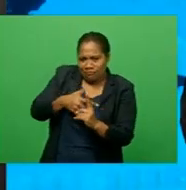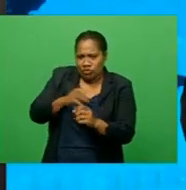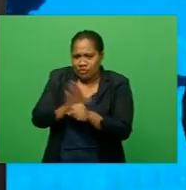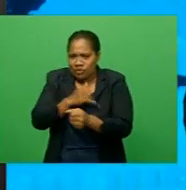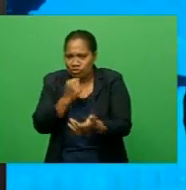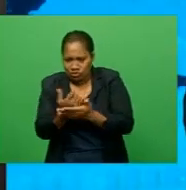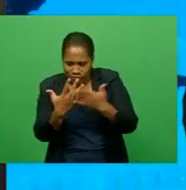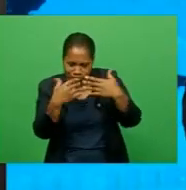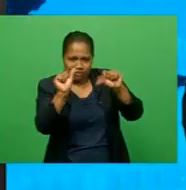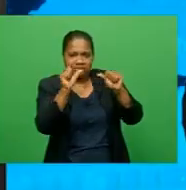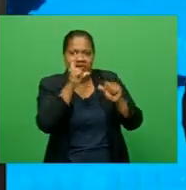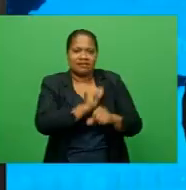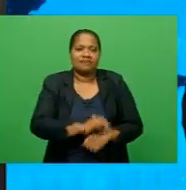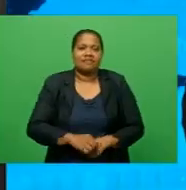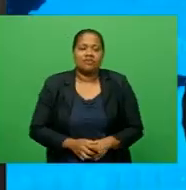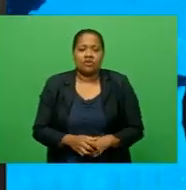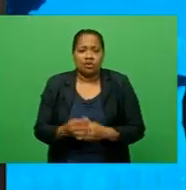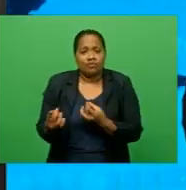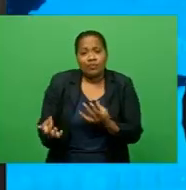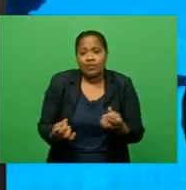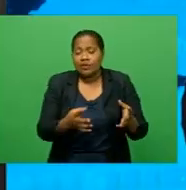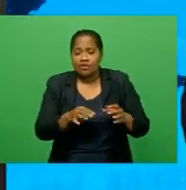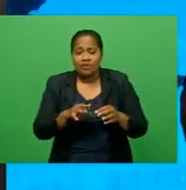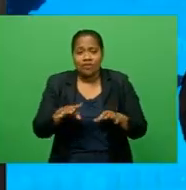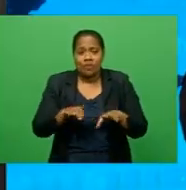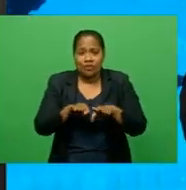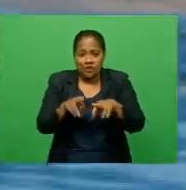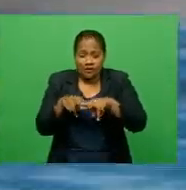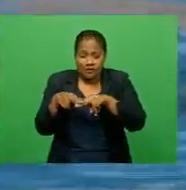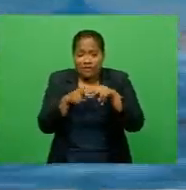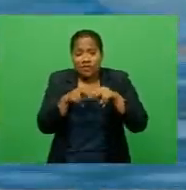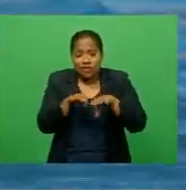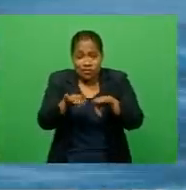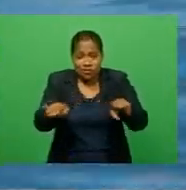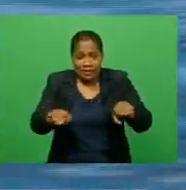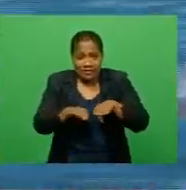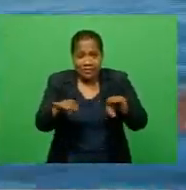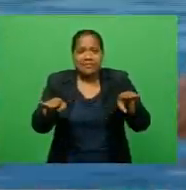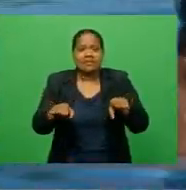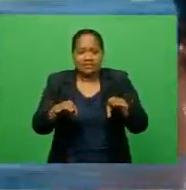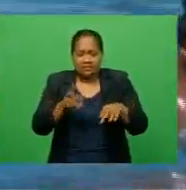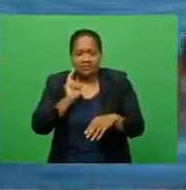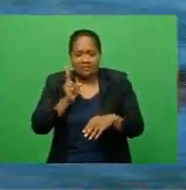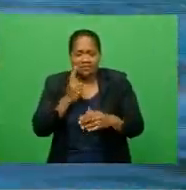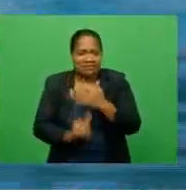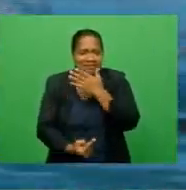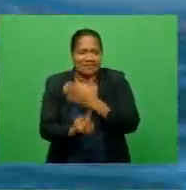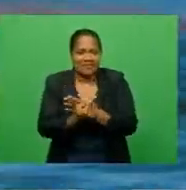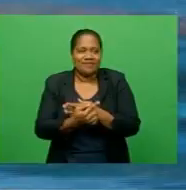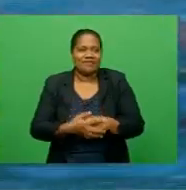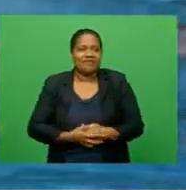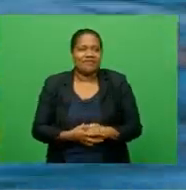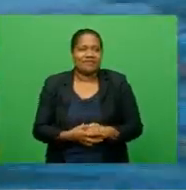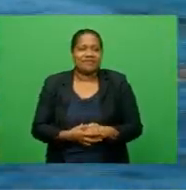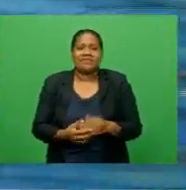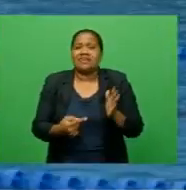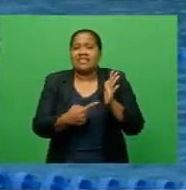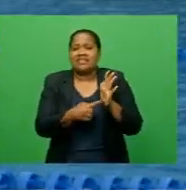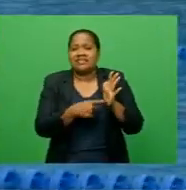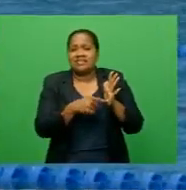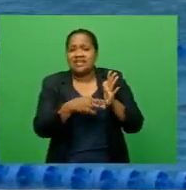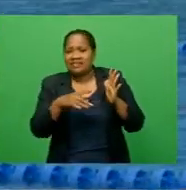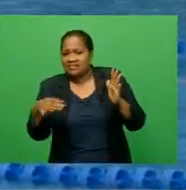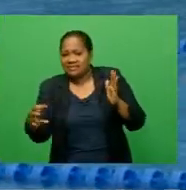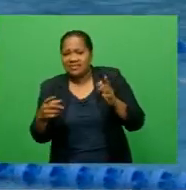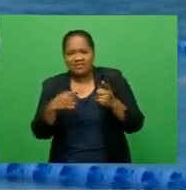Olympic preparations for Fiji swimming is back on track. The 8 swimmers vying for an Olympic spot are Taichi Vakasama,